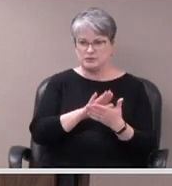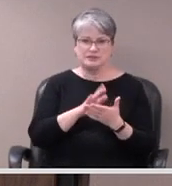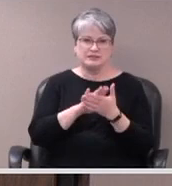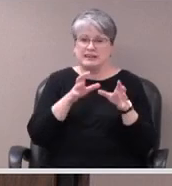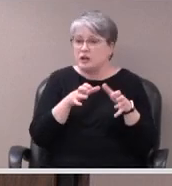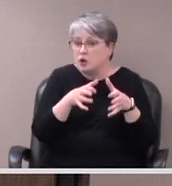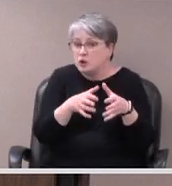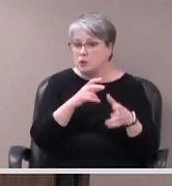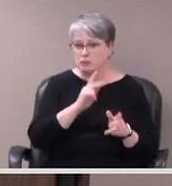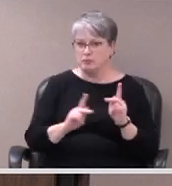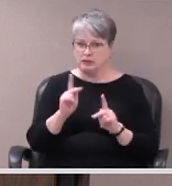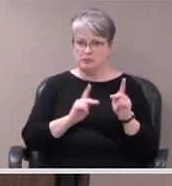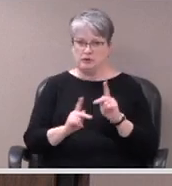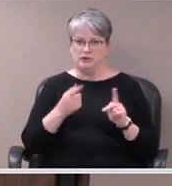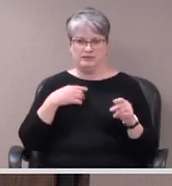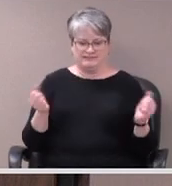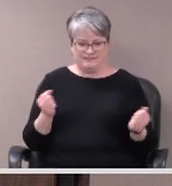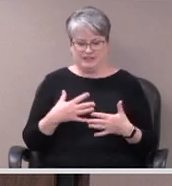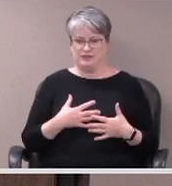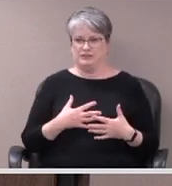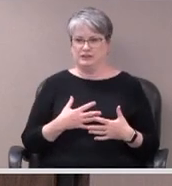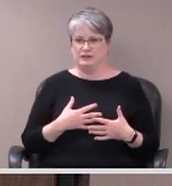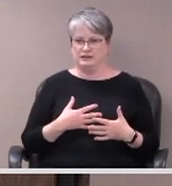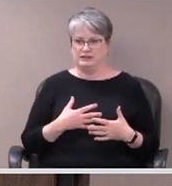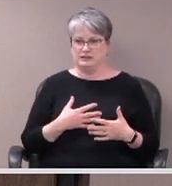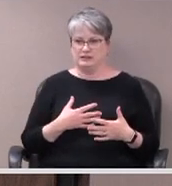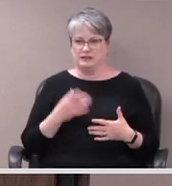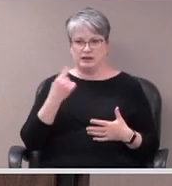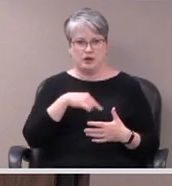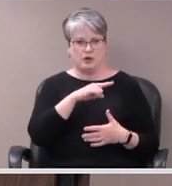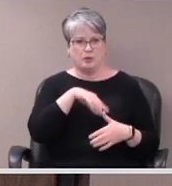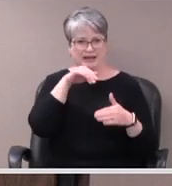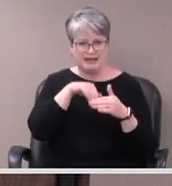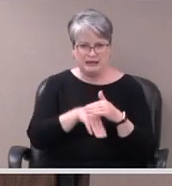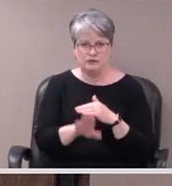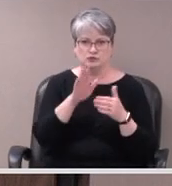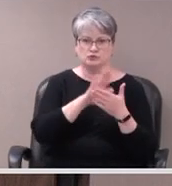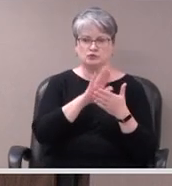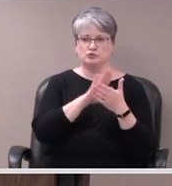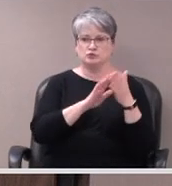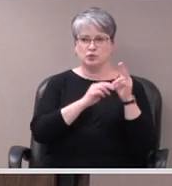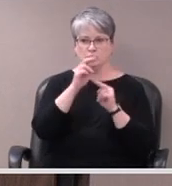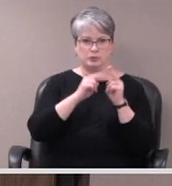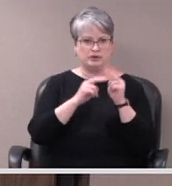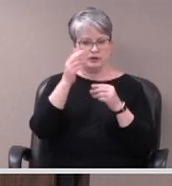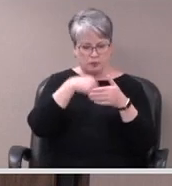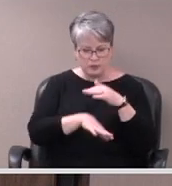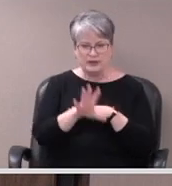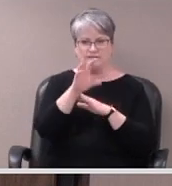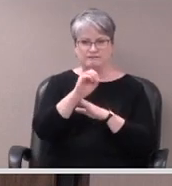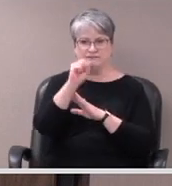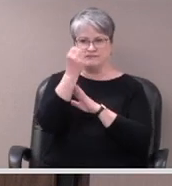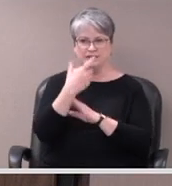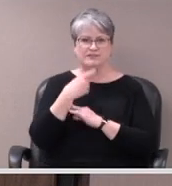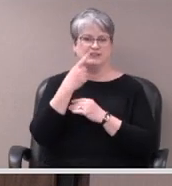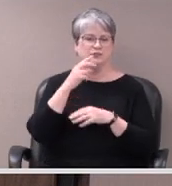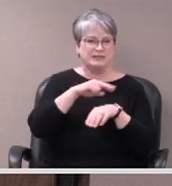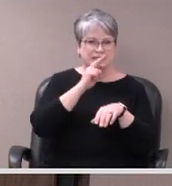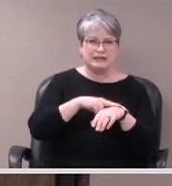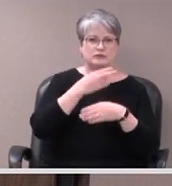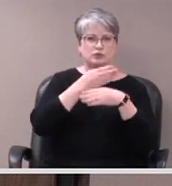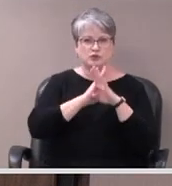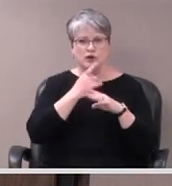people who fear that. We entered the school buildings in the 50s with police officers, with National